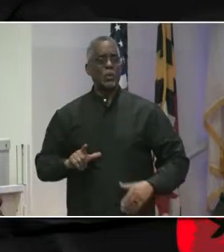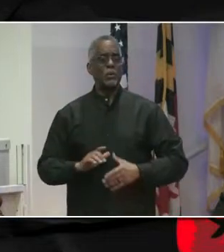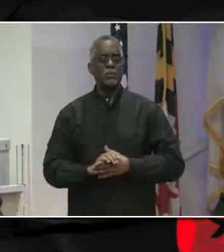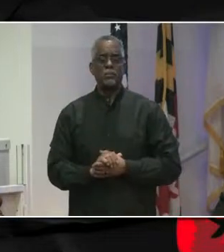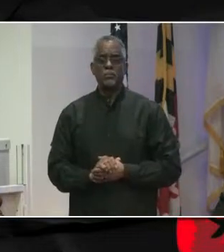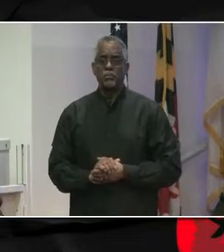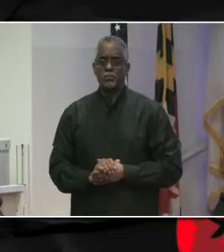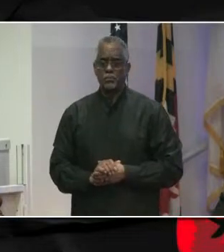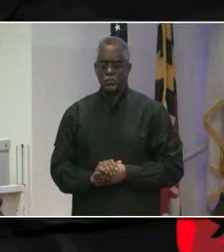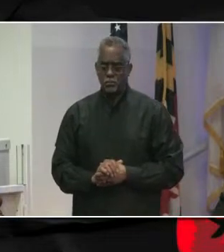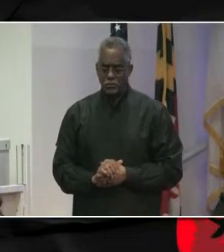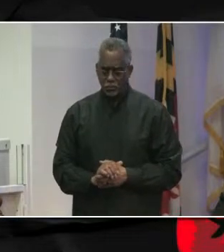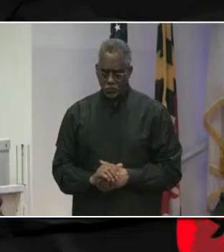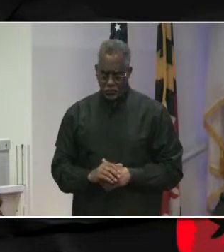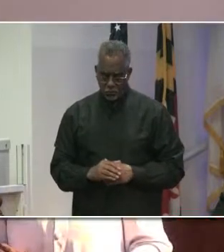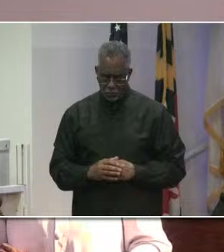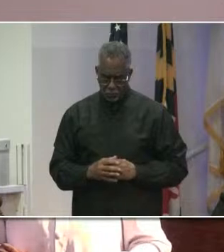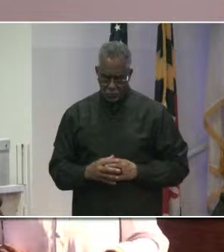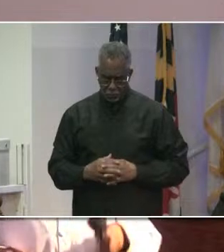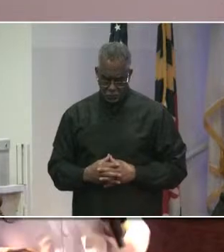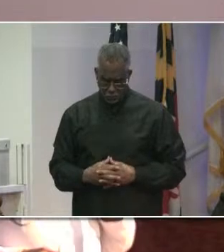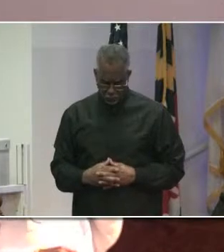seats.